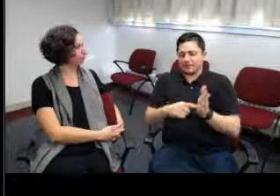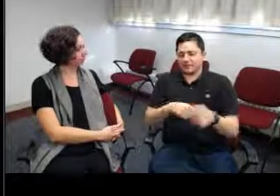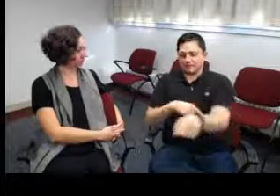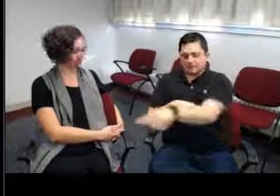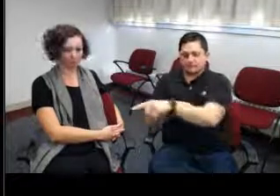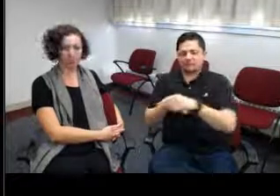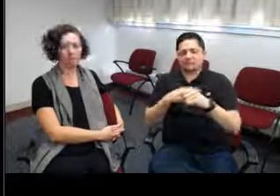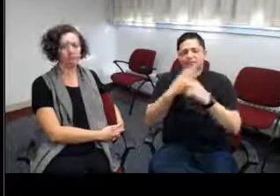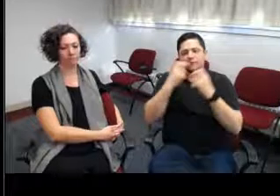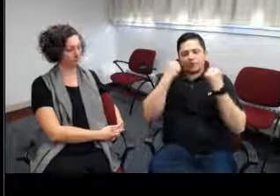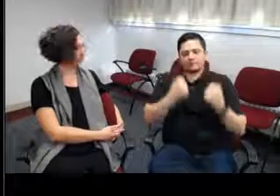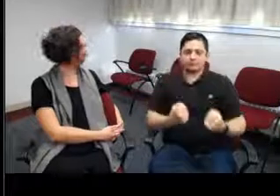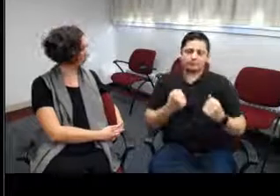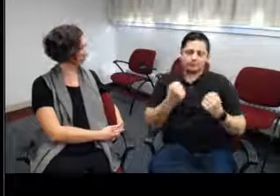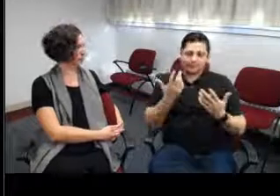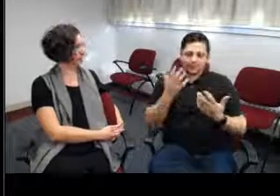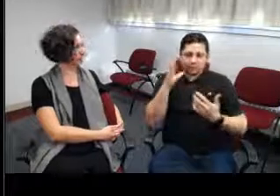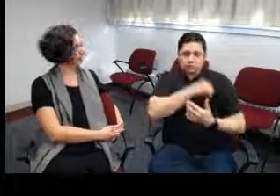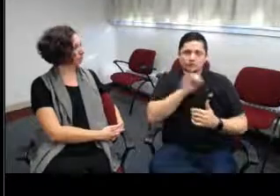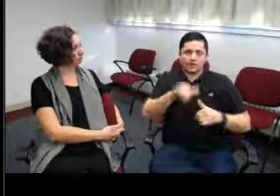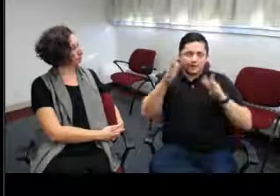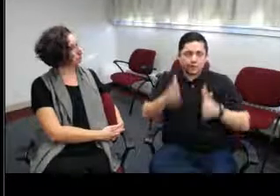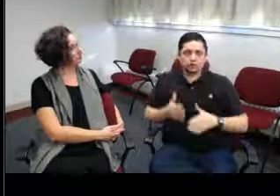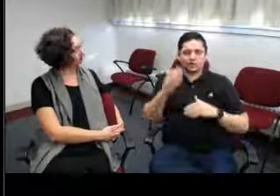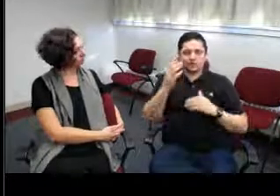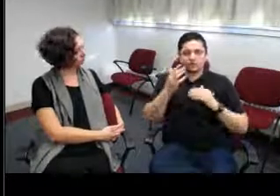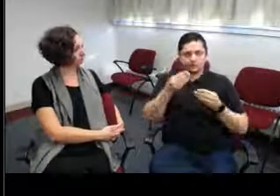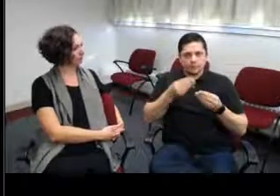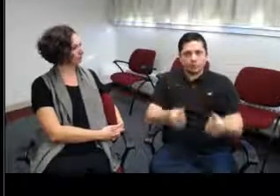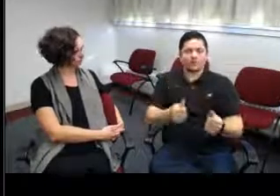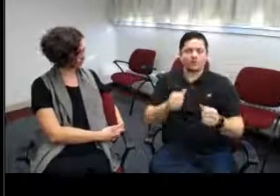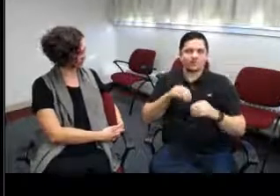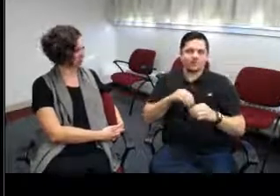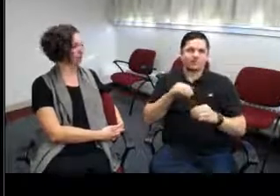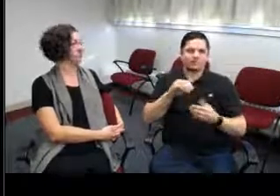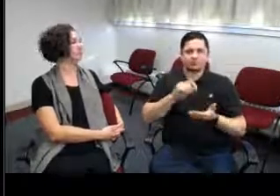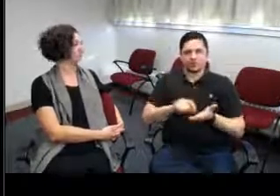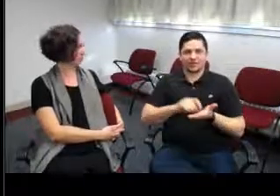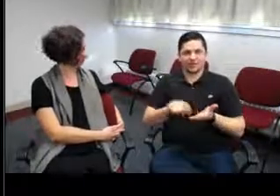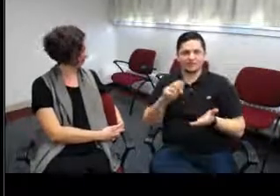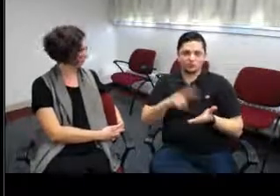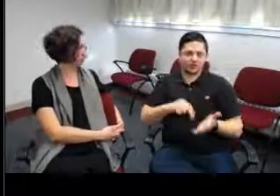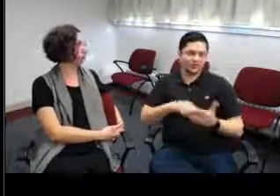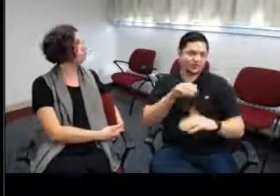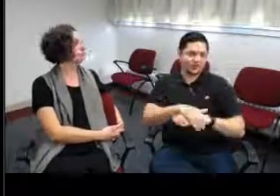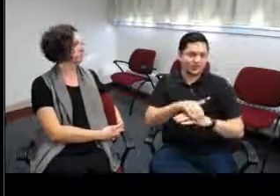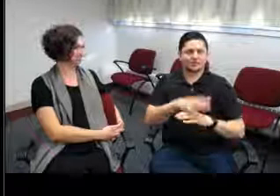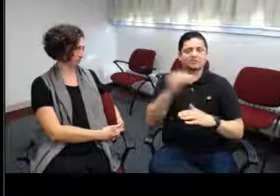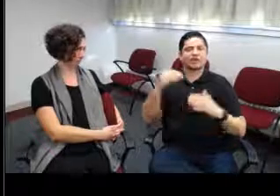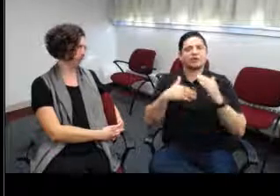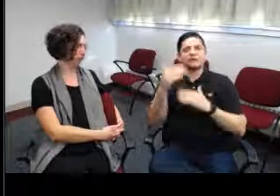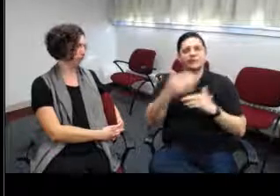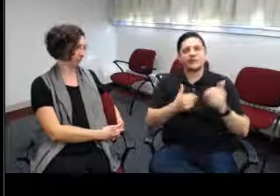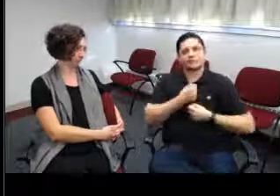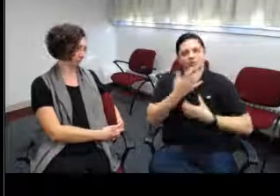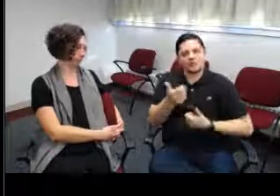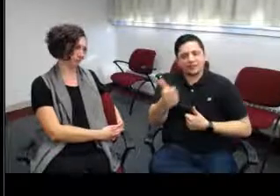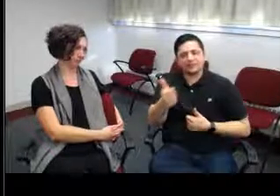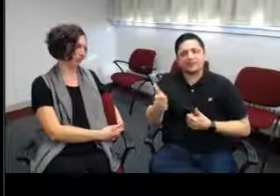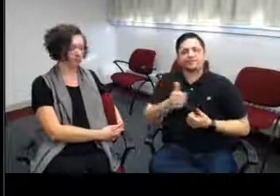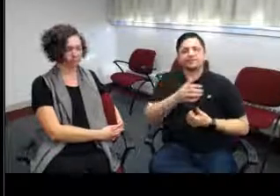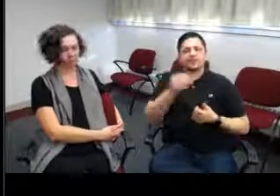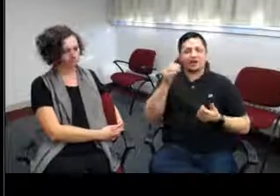session. And on the slide here, you'll see some examples. Again, these assume that a person is fluent